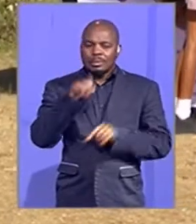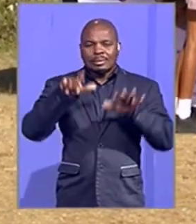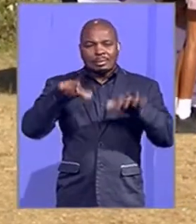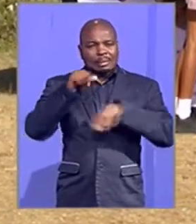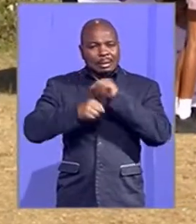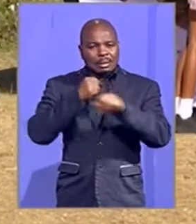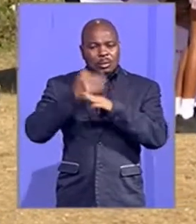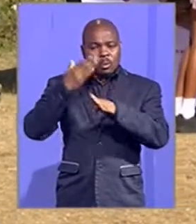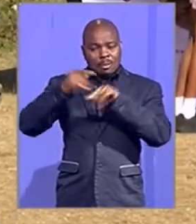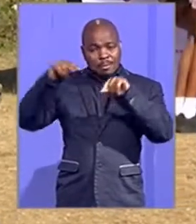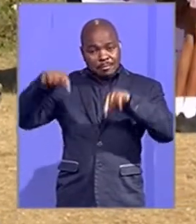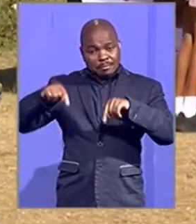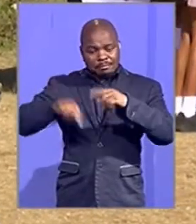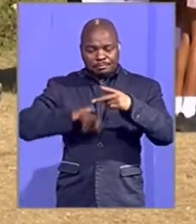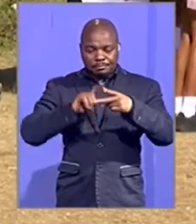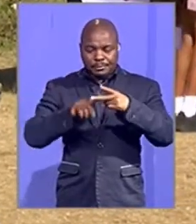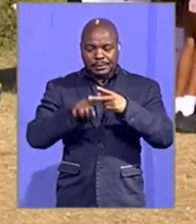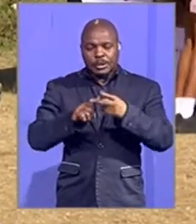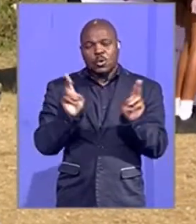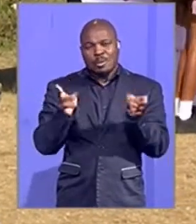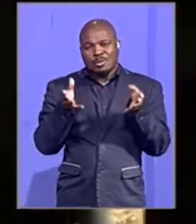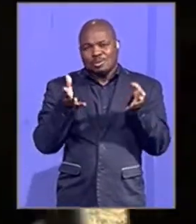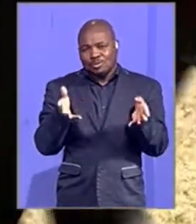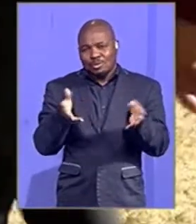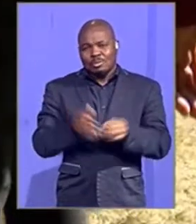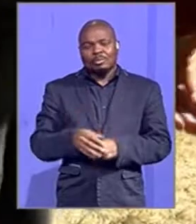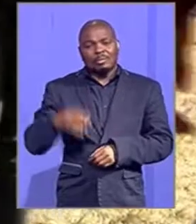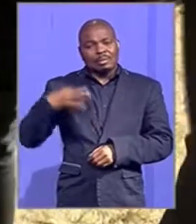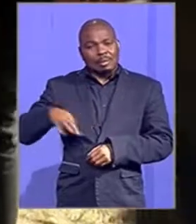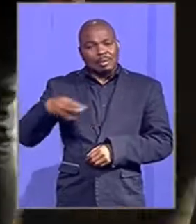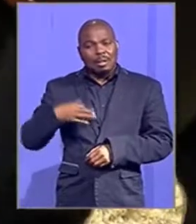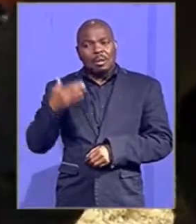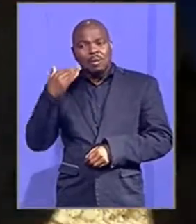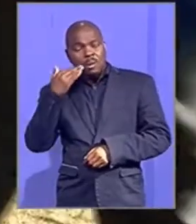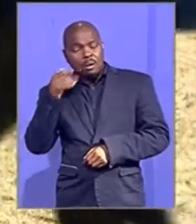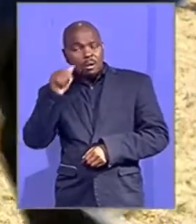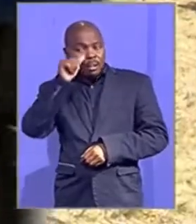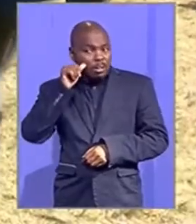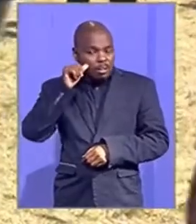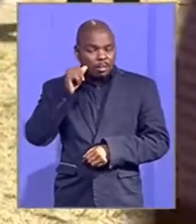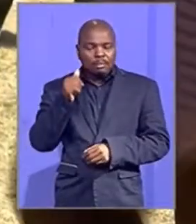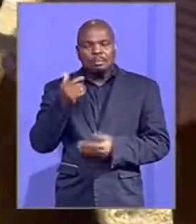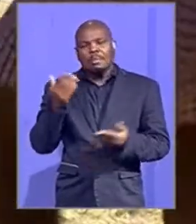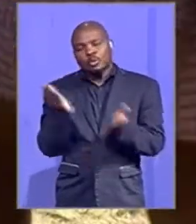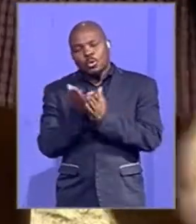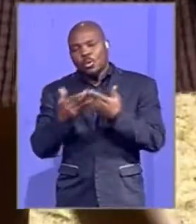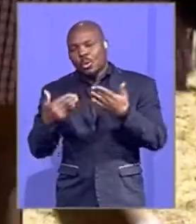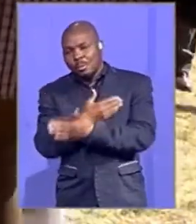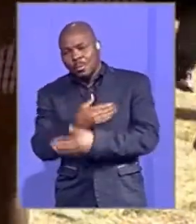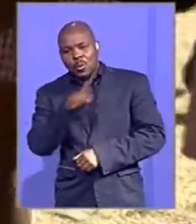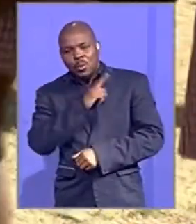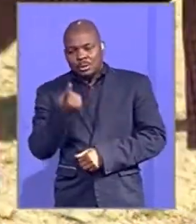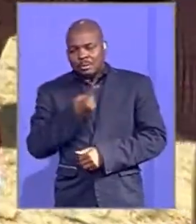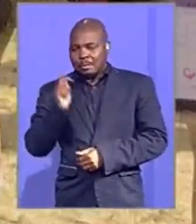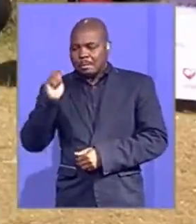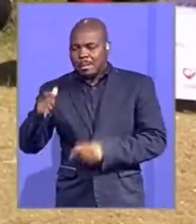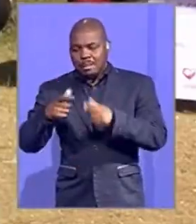17 a šoma moo gomme o re ke setlwaedi go bana ba basetsana go thiša sekolong ka ge ba palelwa ke go ithekela mengato ya